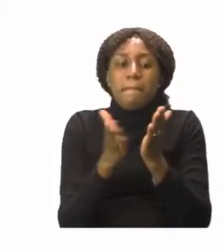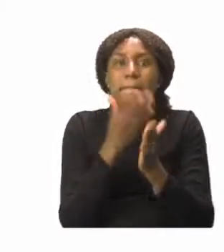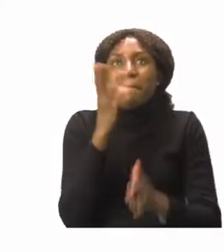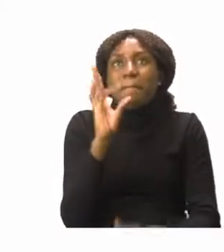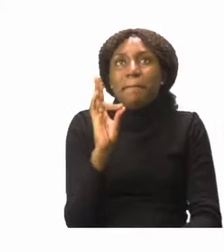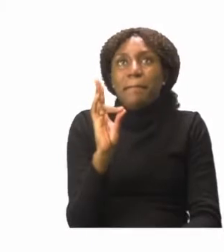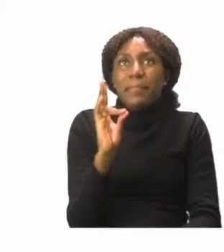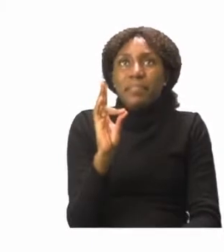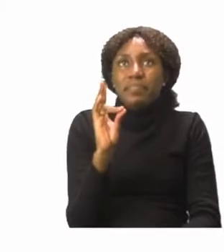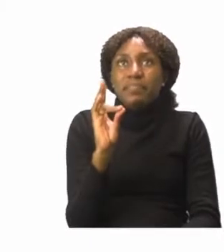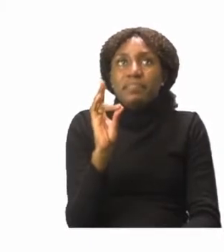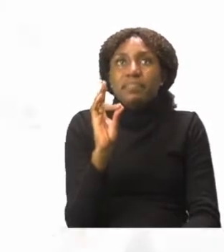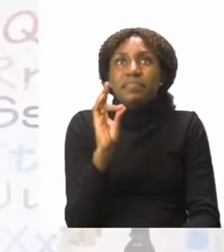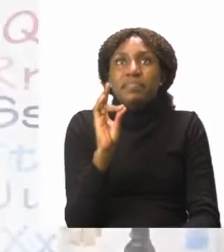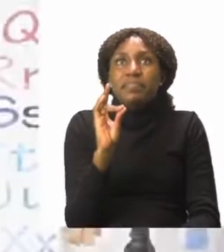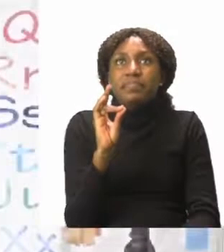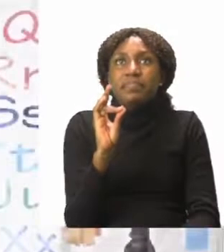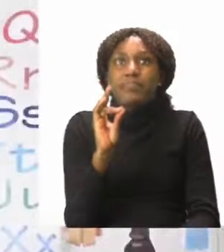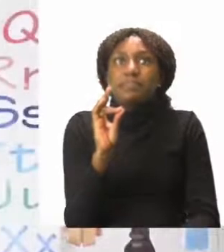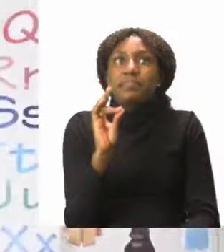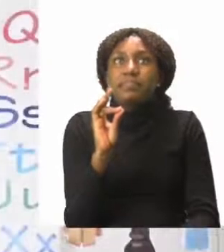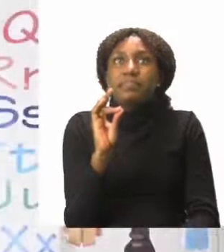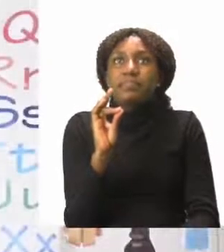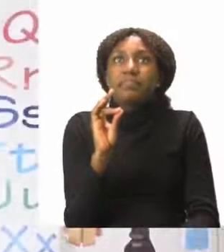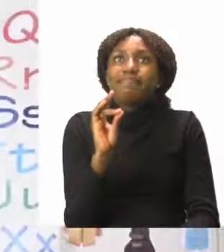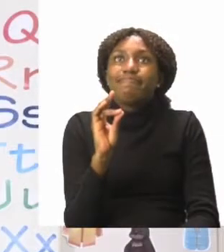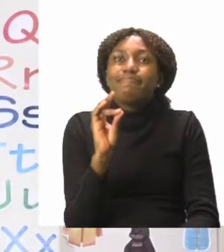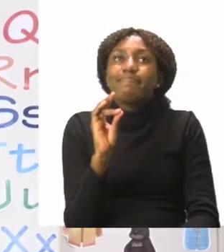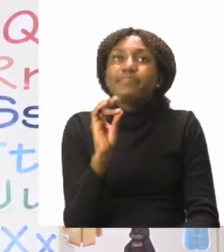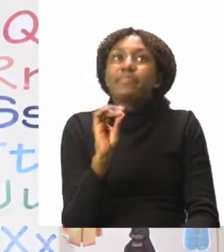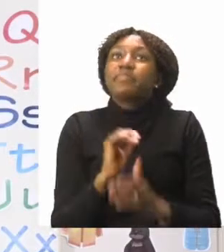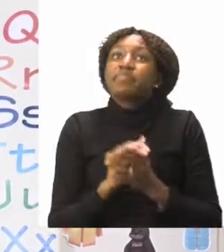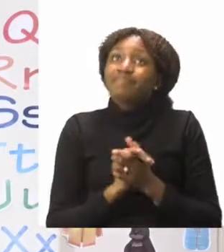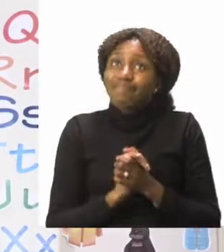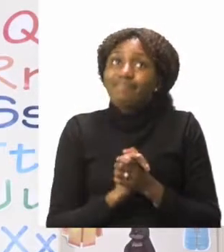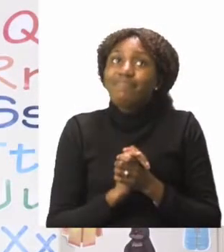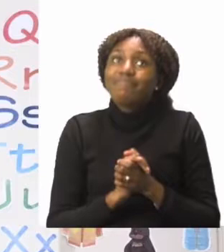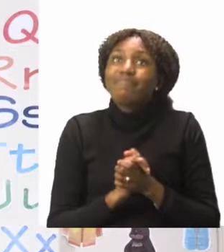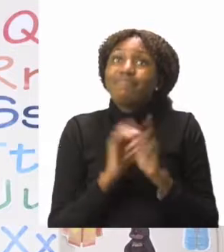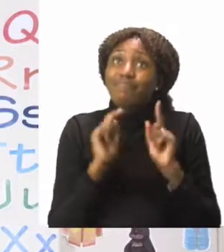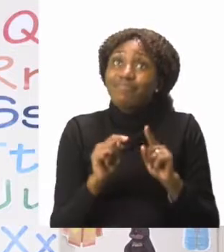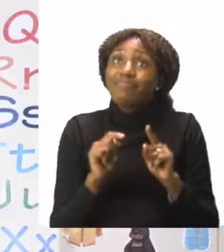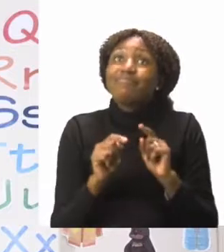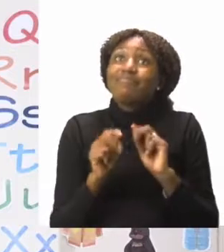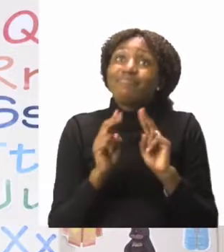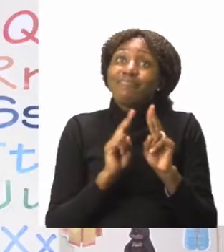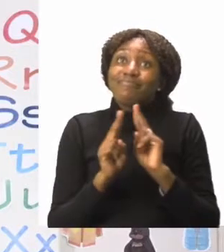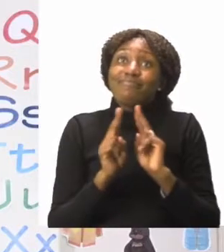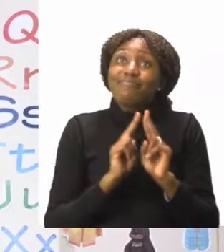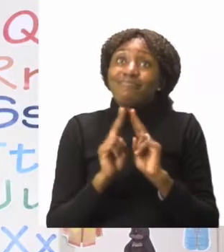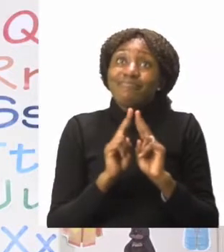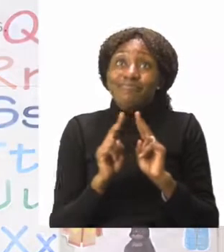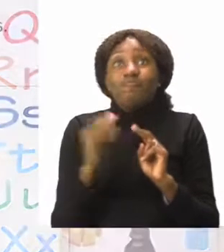7. On page 7, boys and girls, we are now going to continue with our